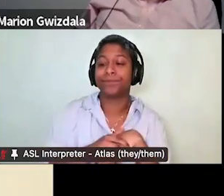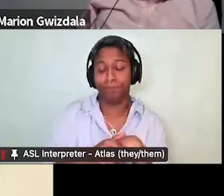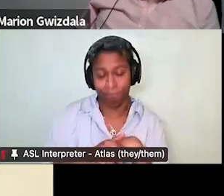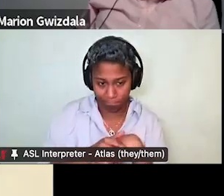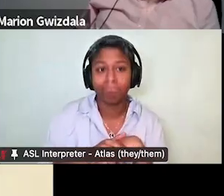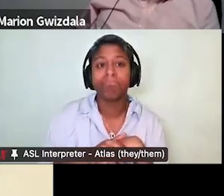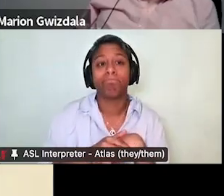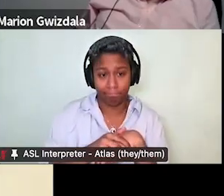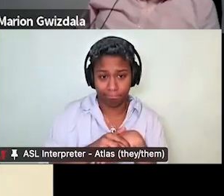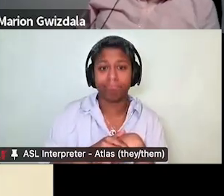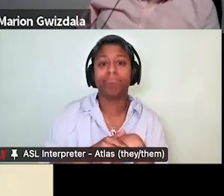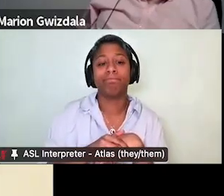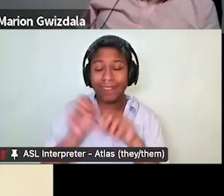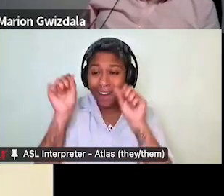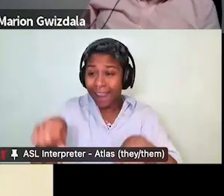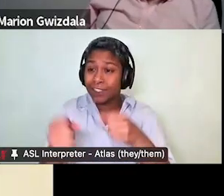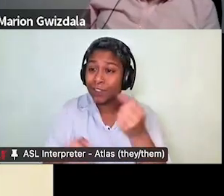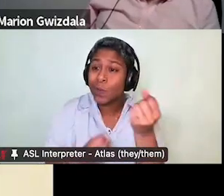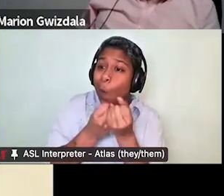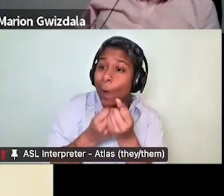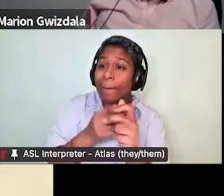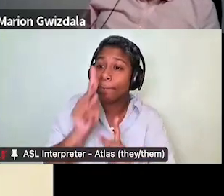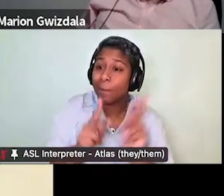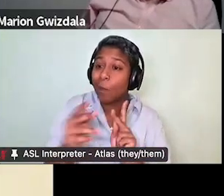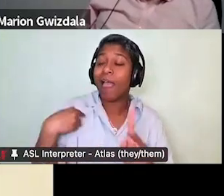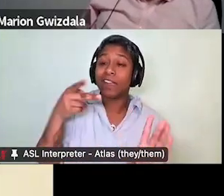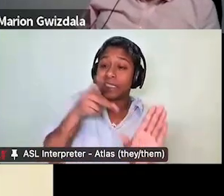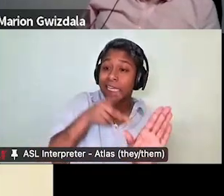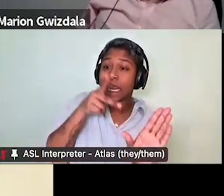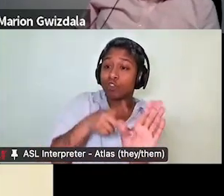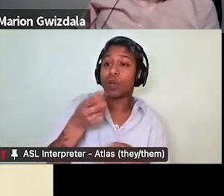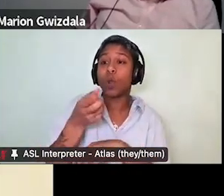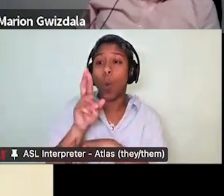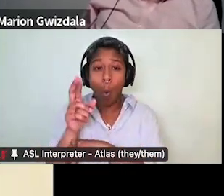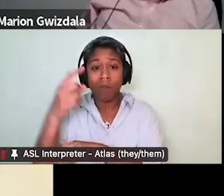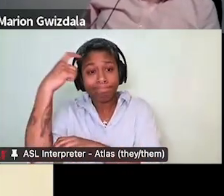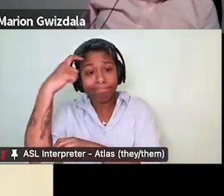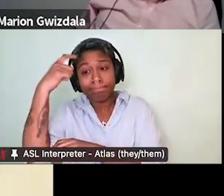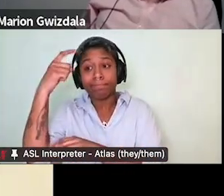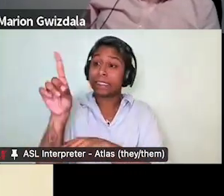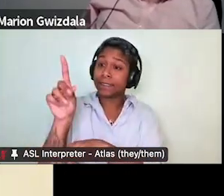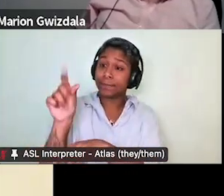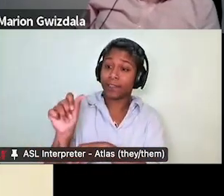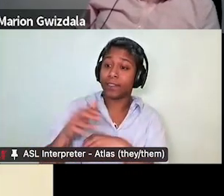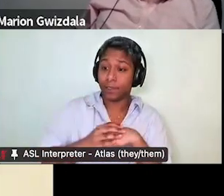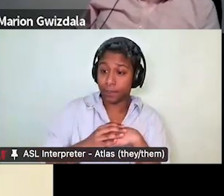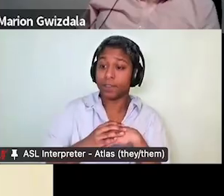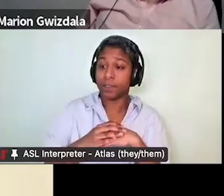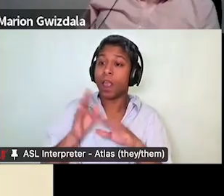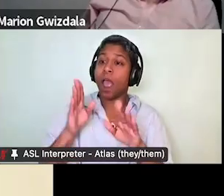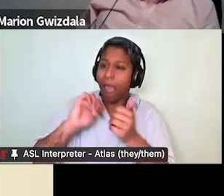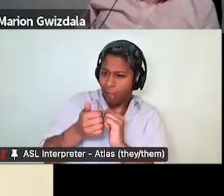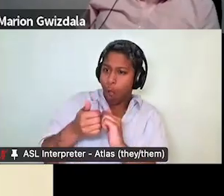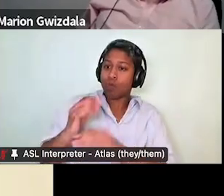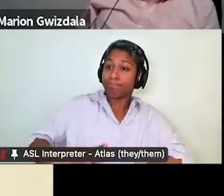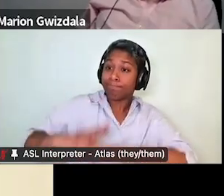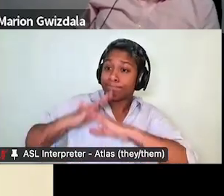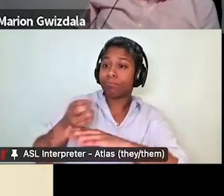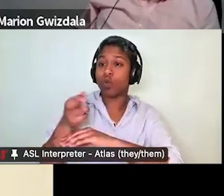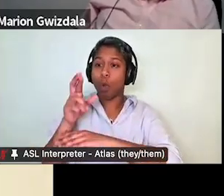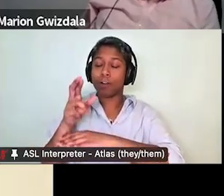and helping people with psychiatric or psychological disabilities by preventing or interrupting destructive